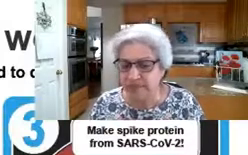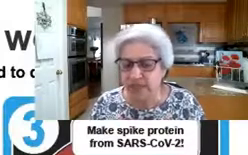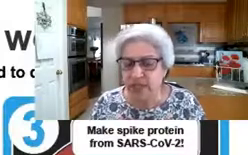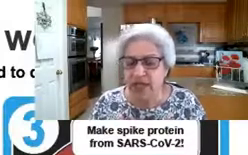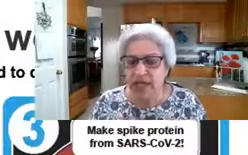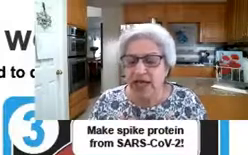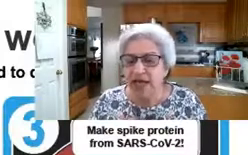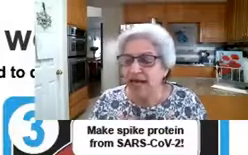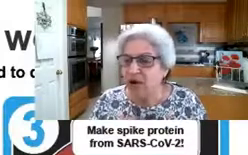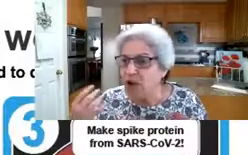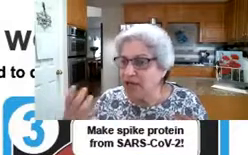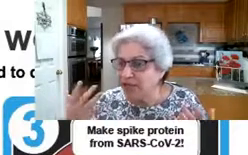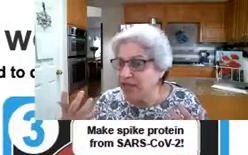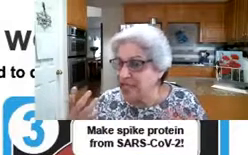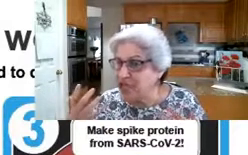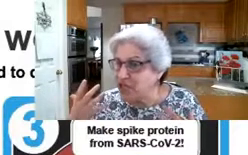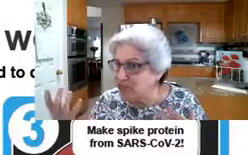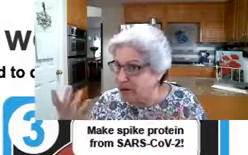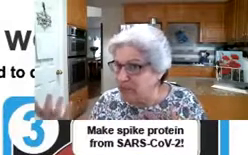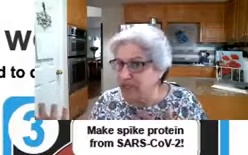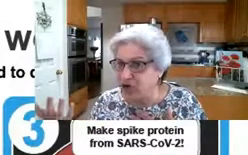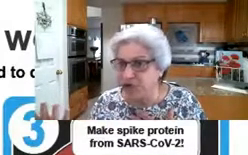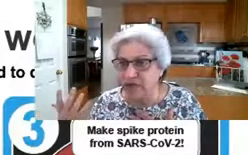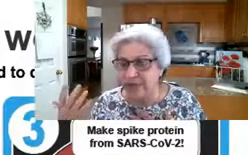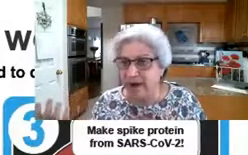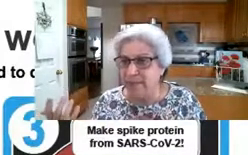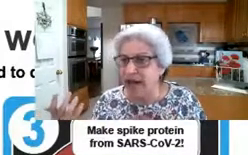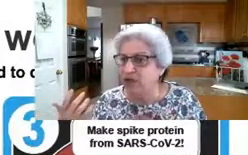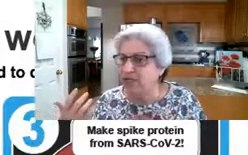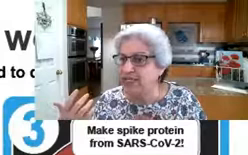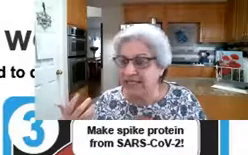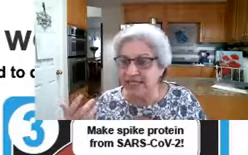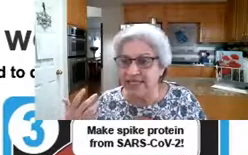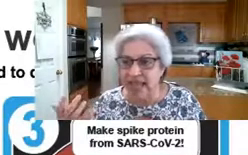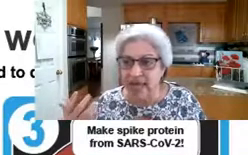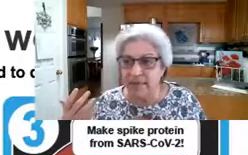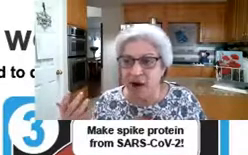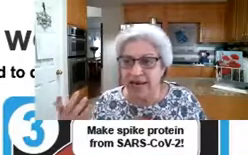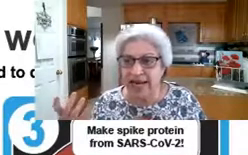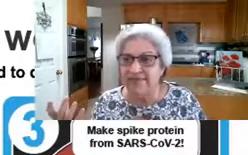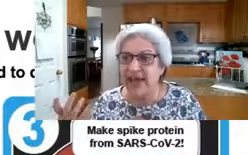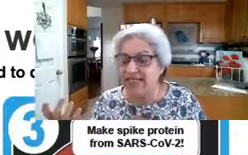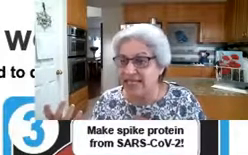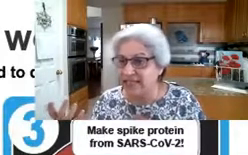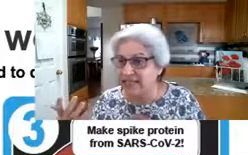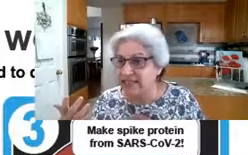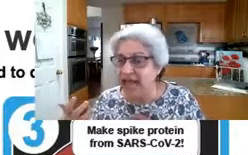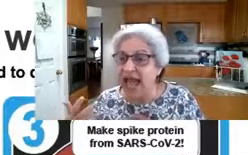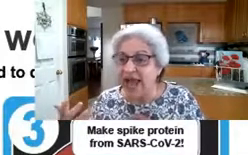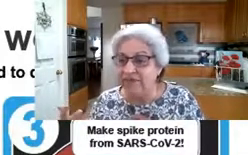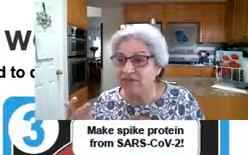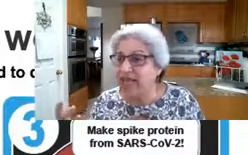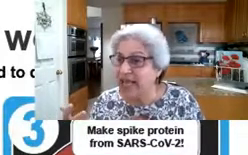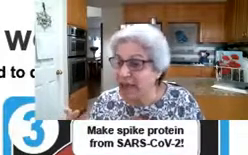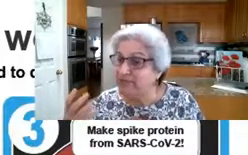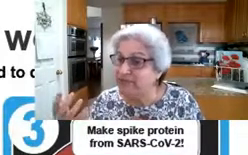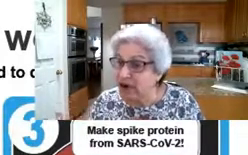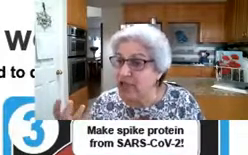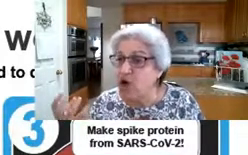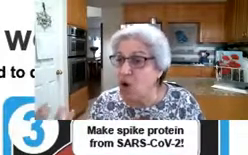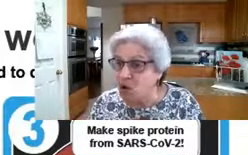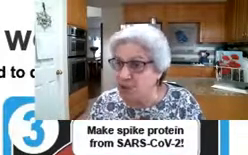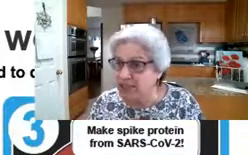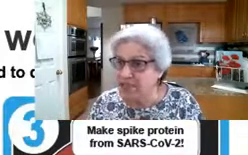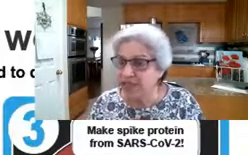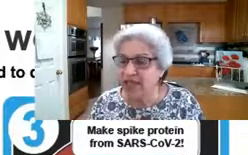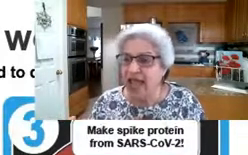it. Now, one of the things that you've probably heard a lot about is that these mRNA vaccines have to be kept